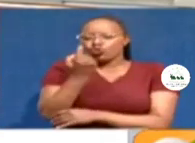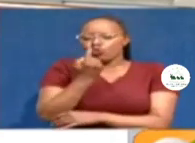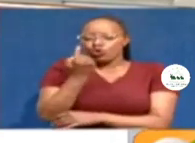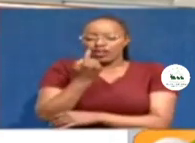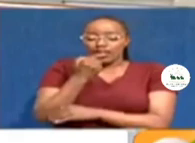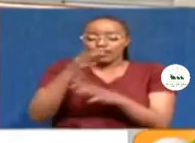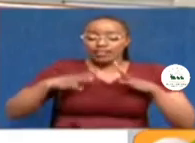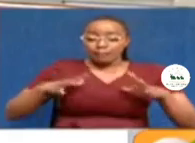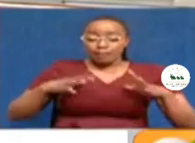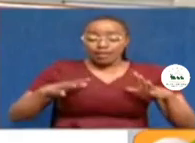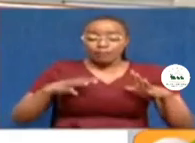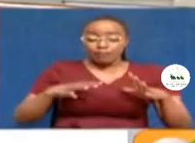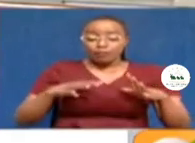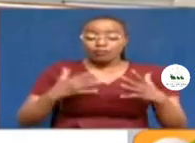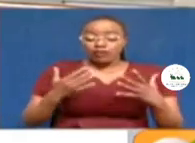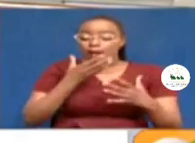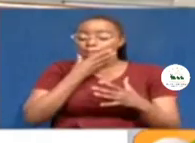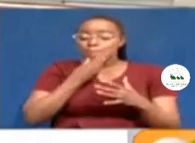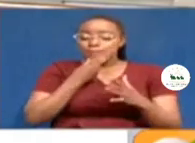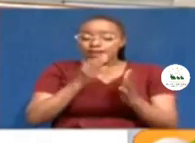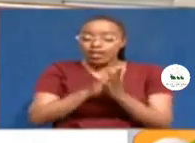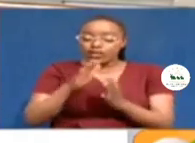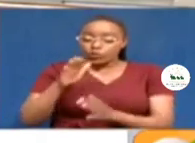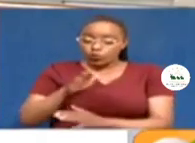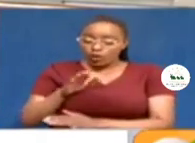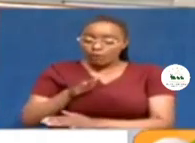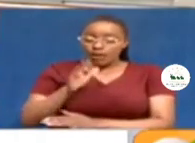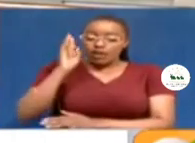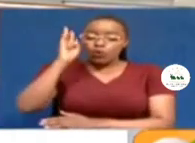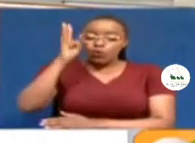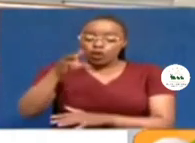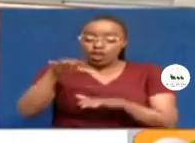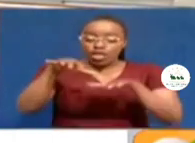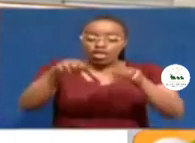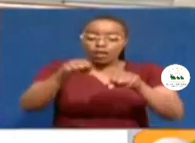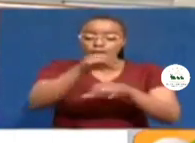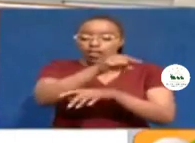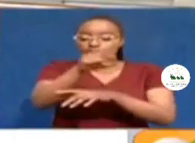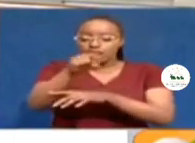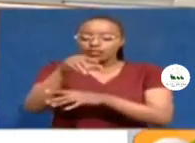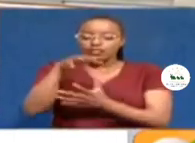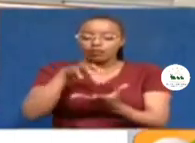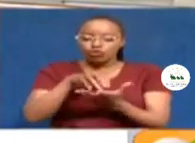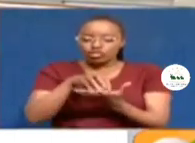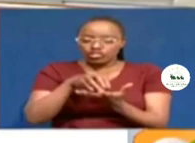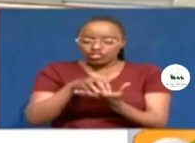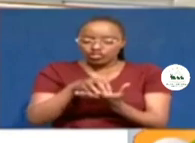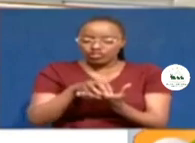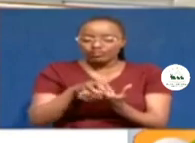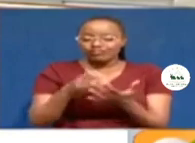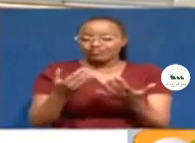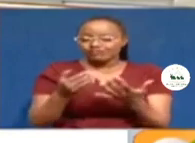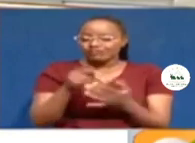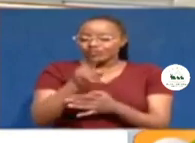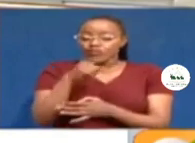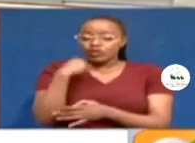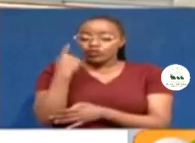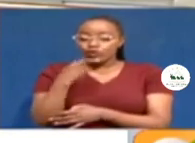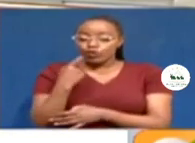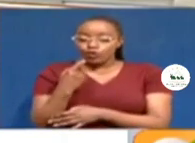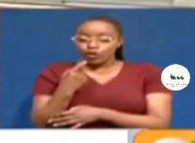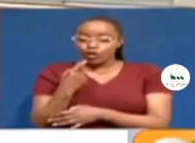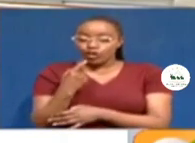the people, men and women, who are going to occupy those offices are going to